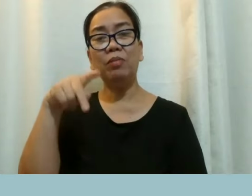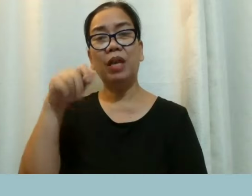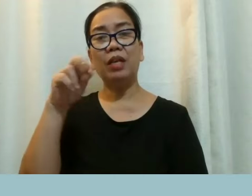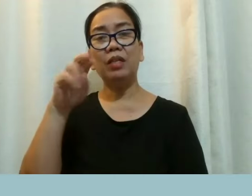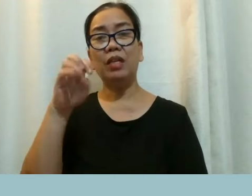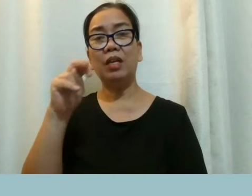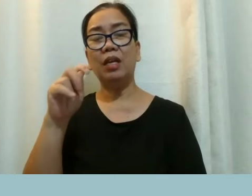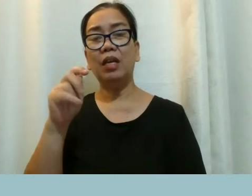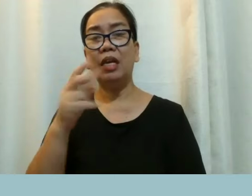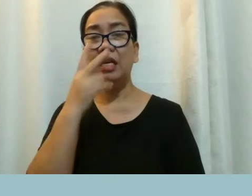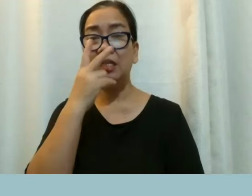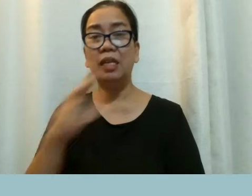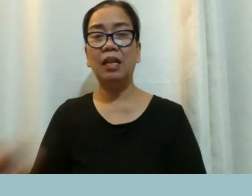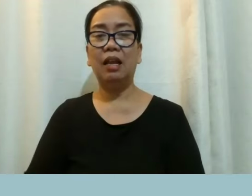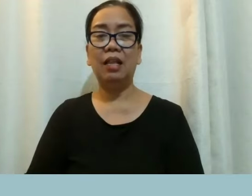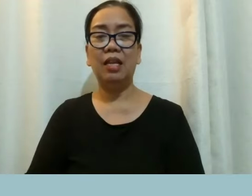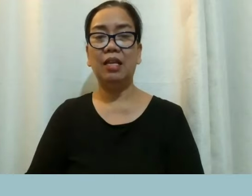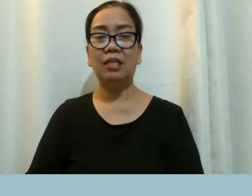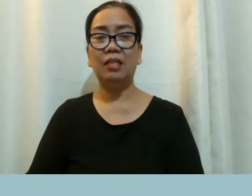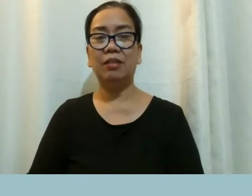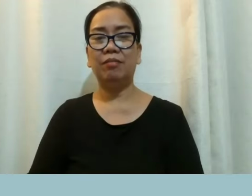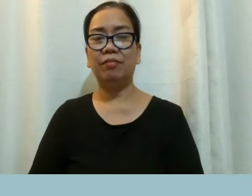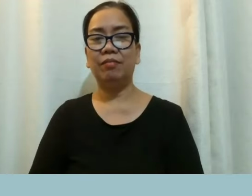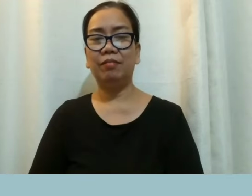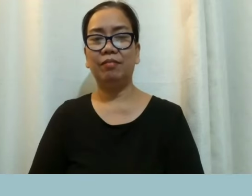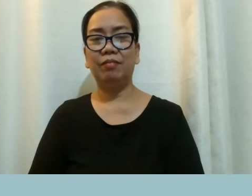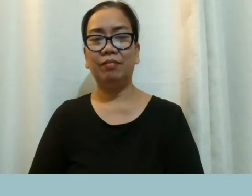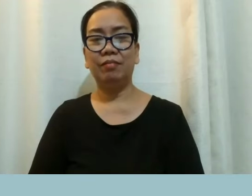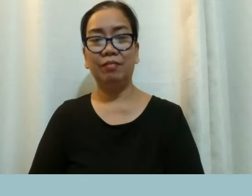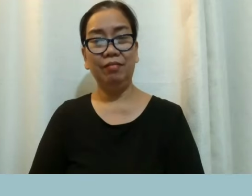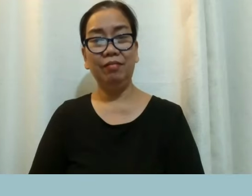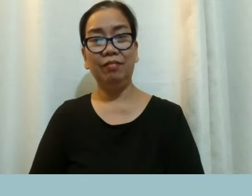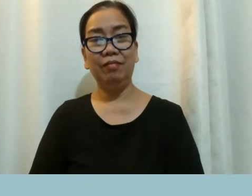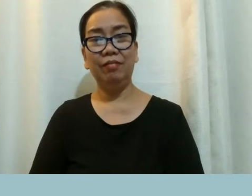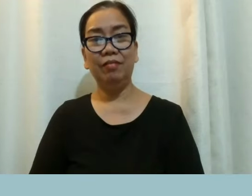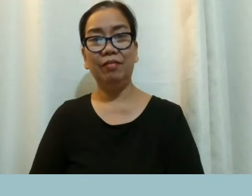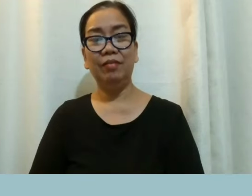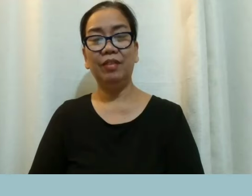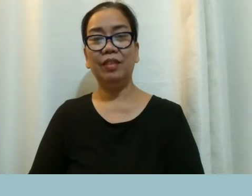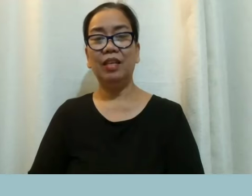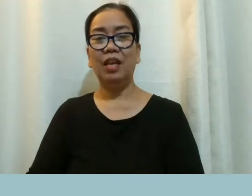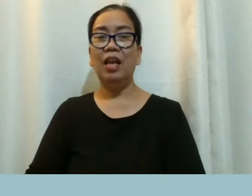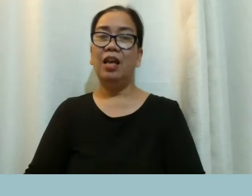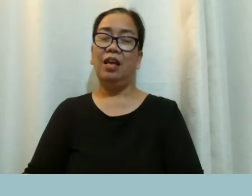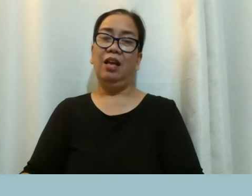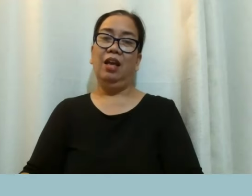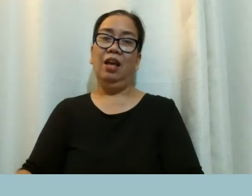Transparent object is like this. Hmm.